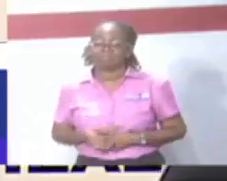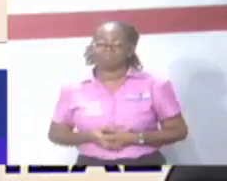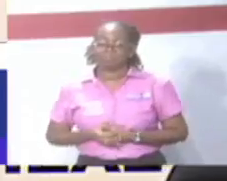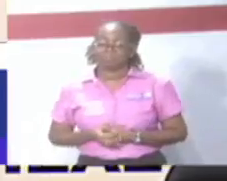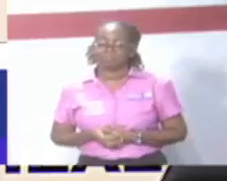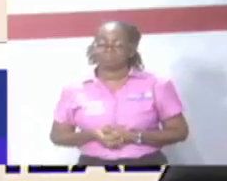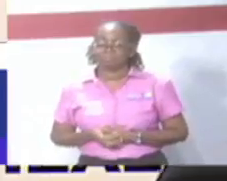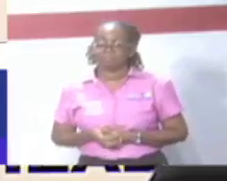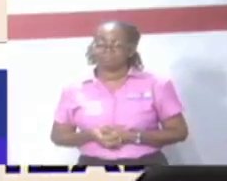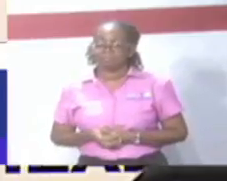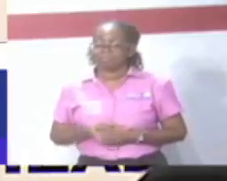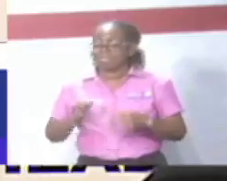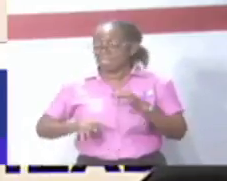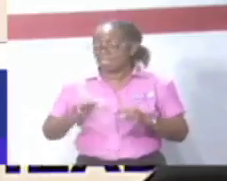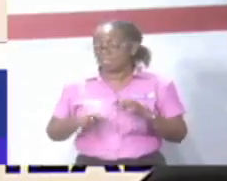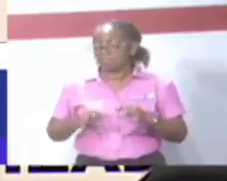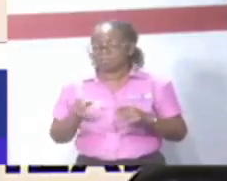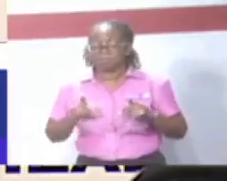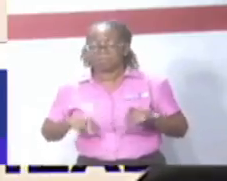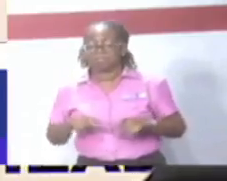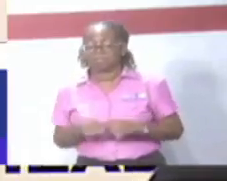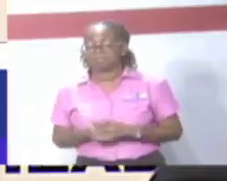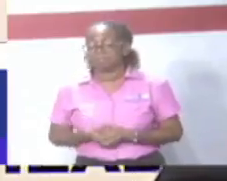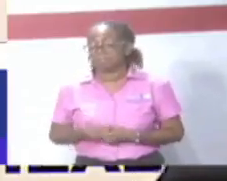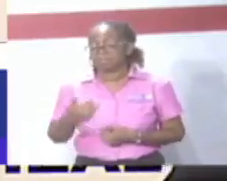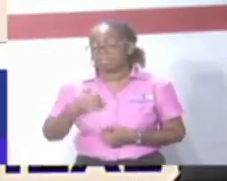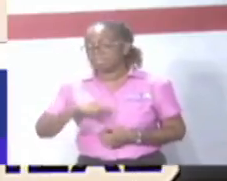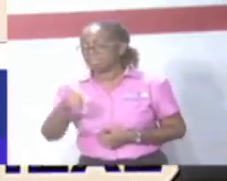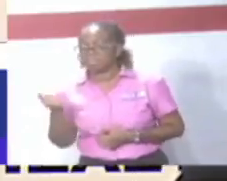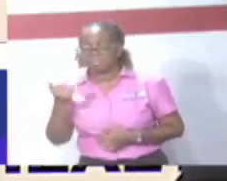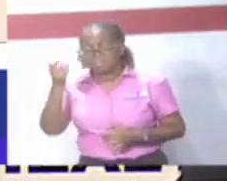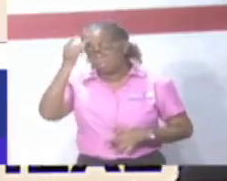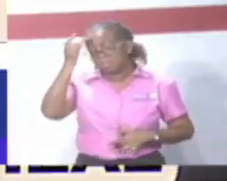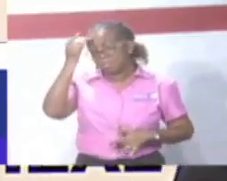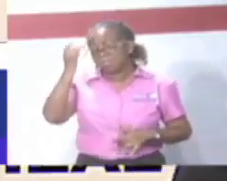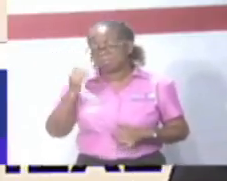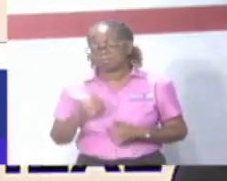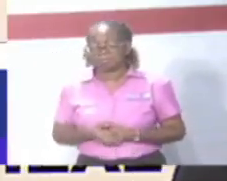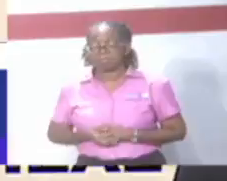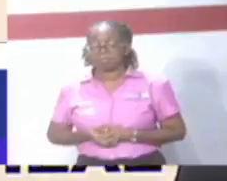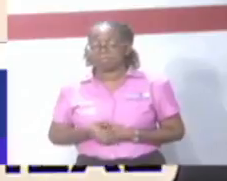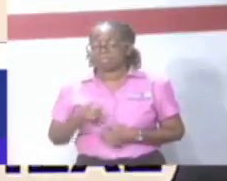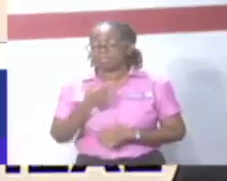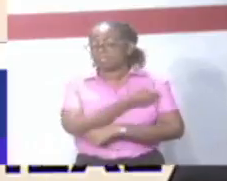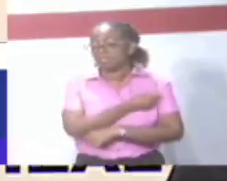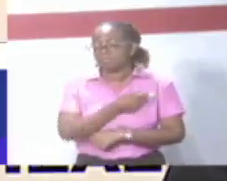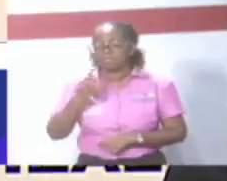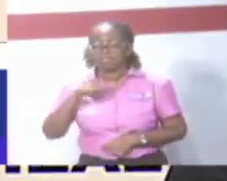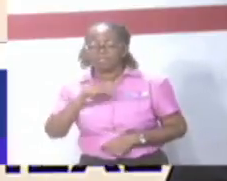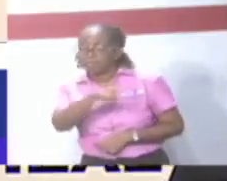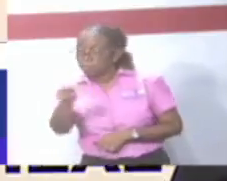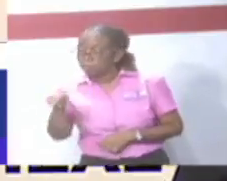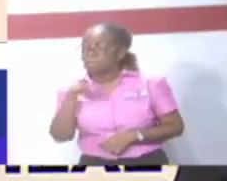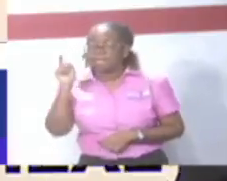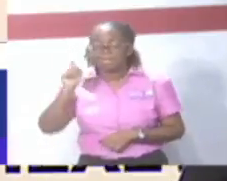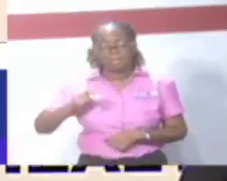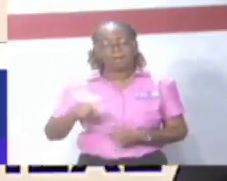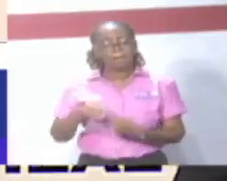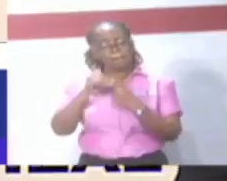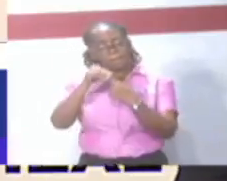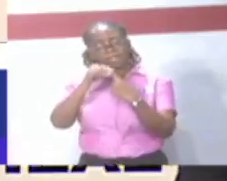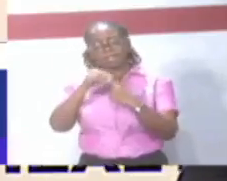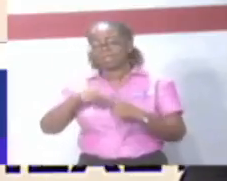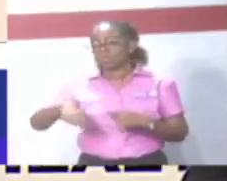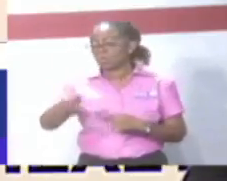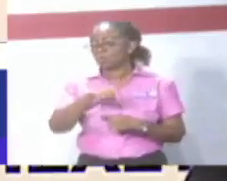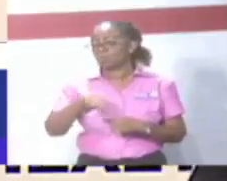having who have all these other ailments. The vaccine is for you, especially for you. We have bought it, and